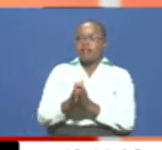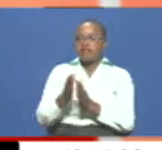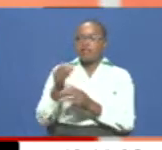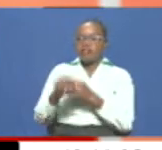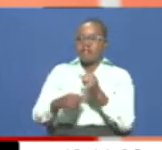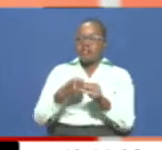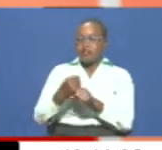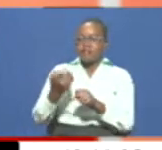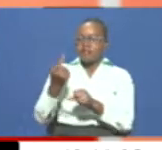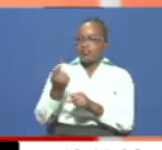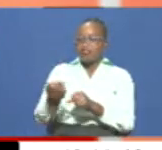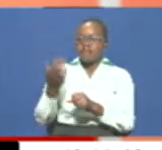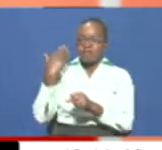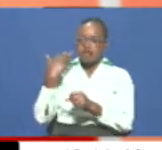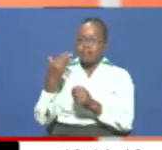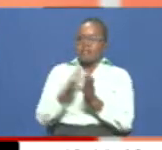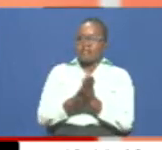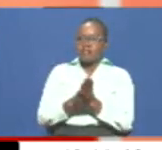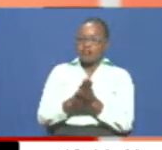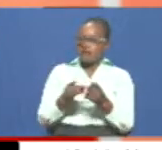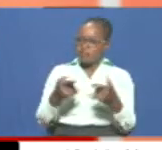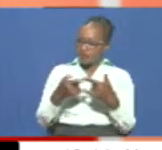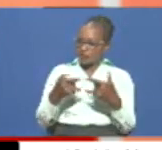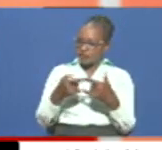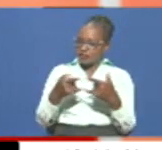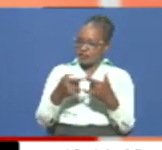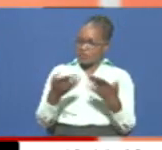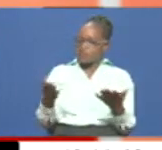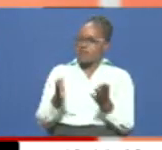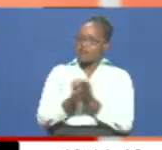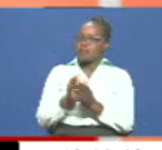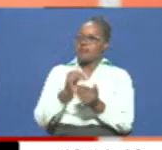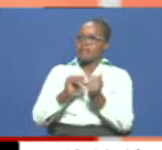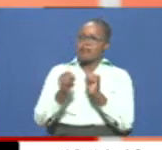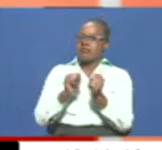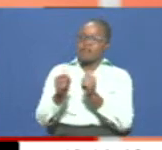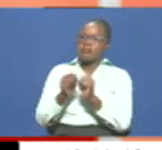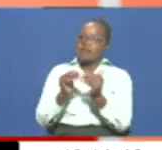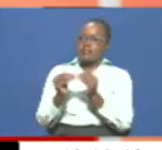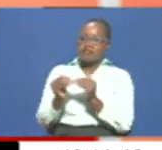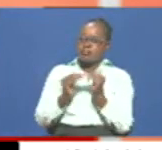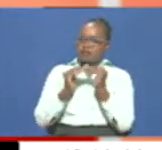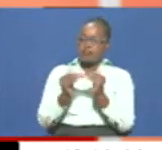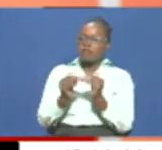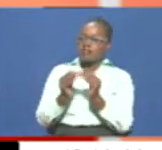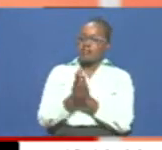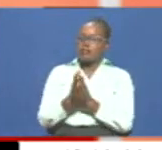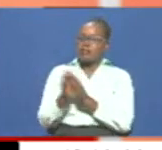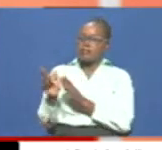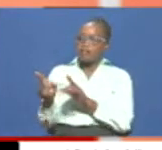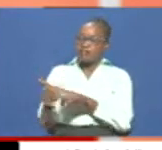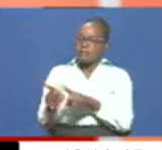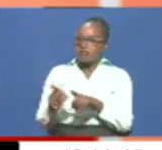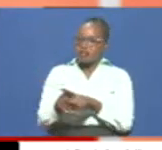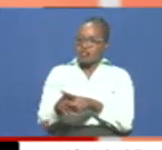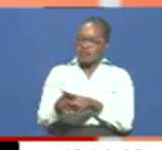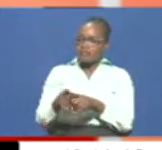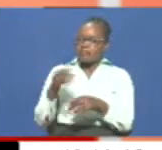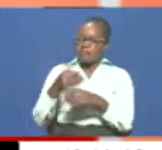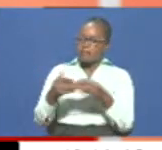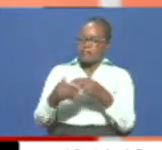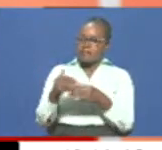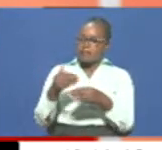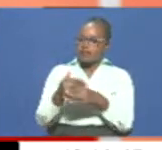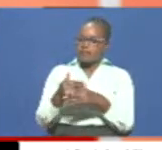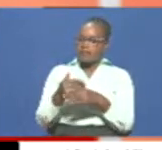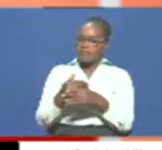that there are gaps within the administration levels of our federation. There are gaps in terms of the